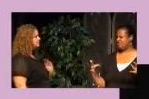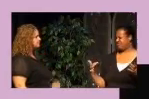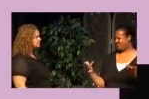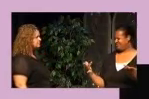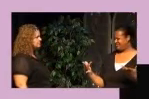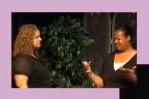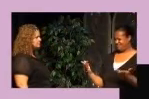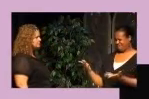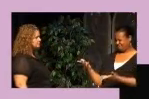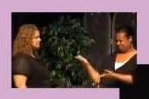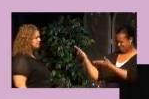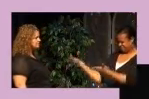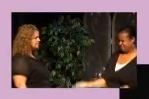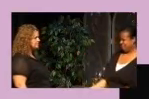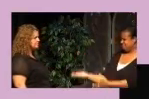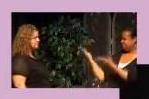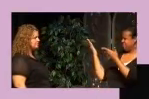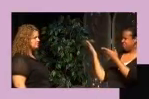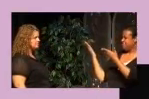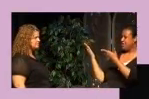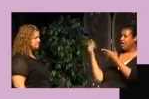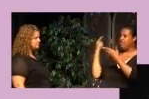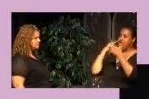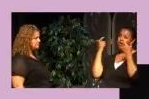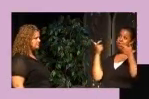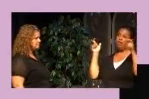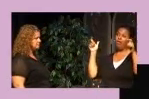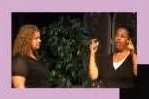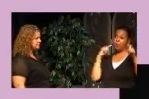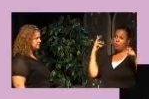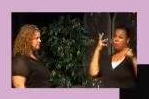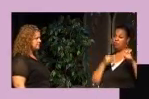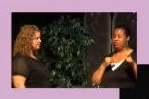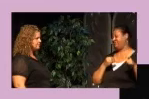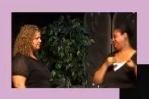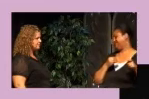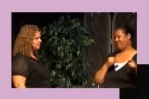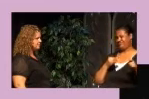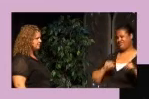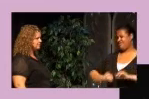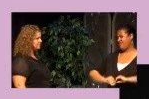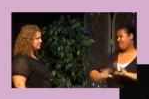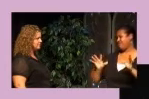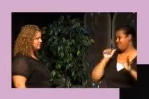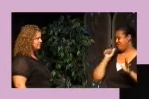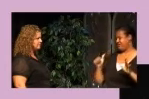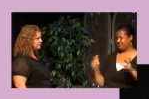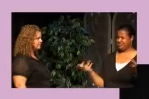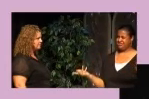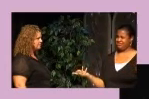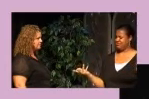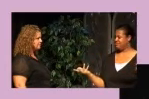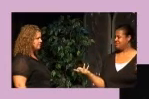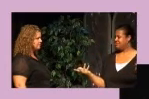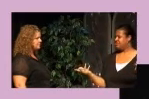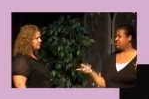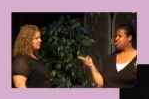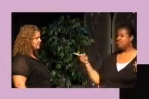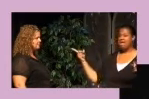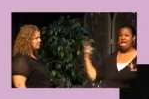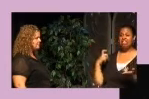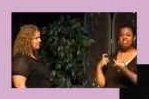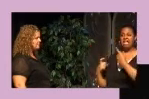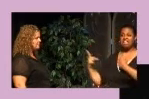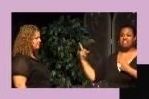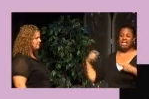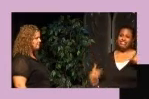This ridiculous specimen, who aspires to striking me, who asks me, hey, what do you think